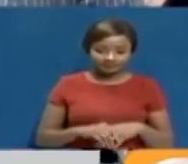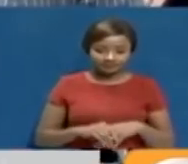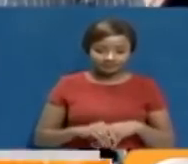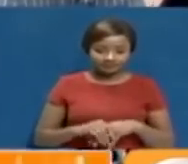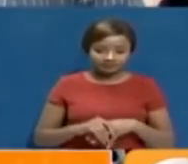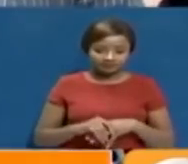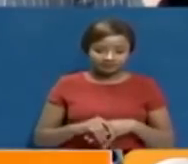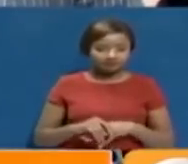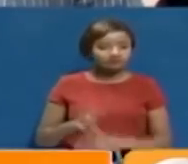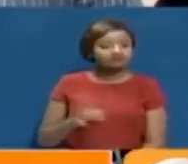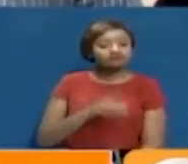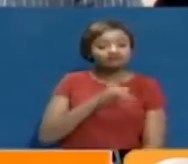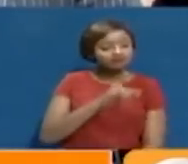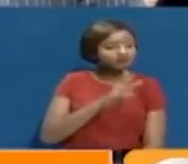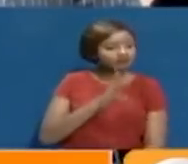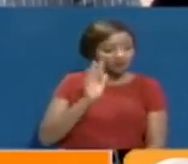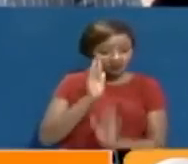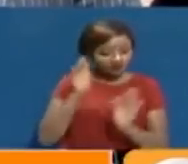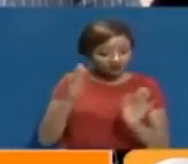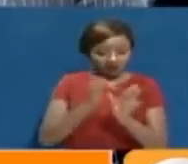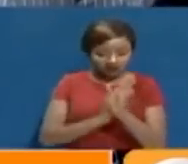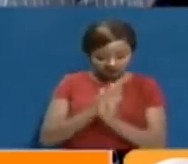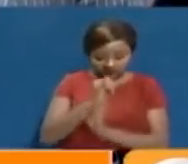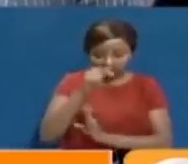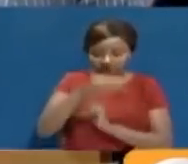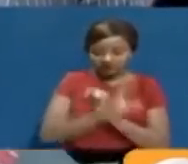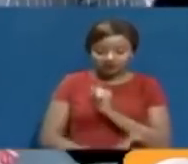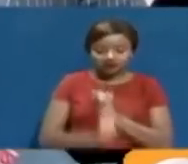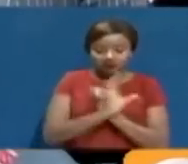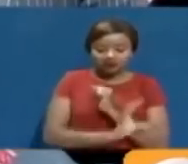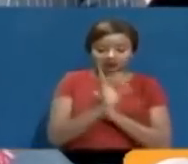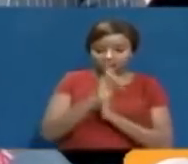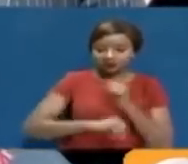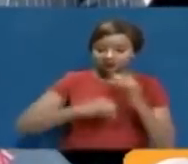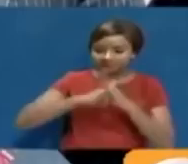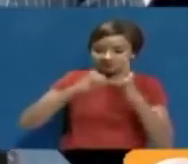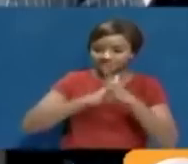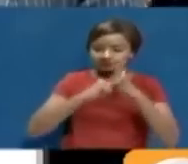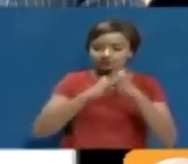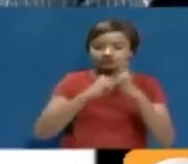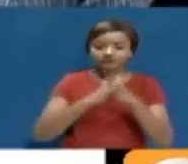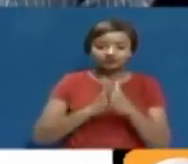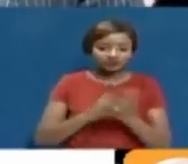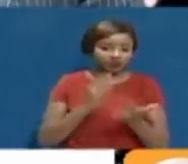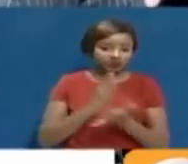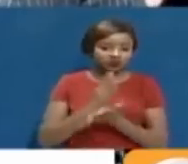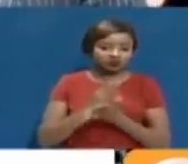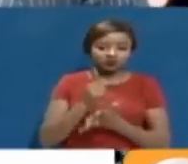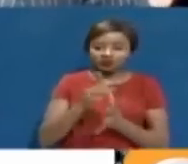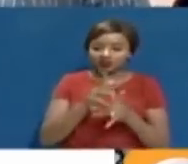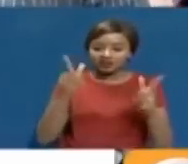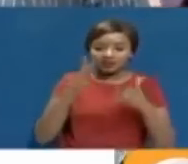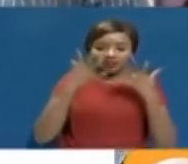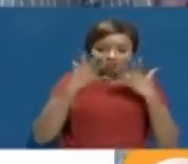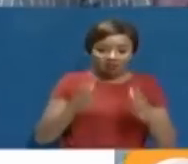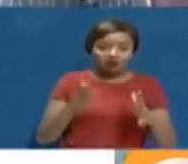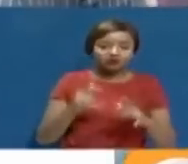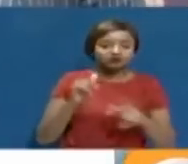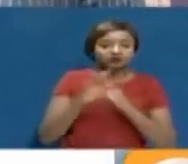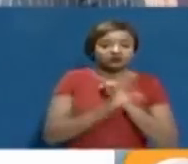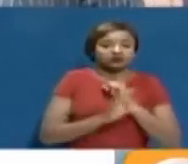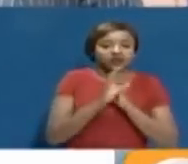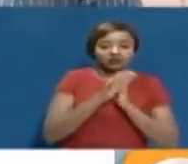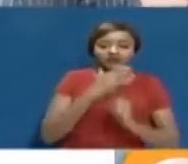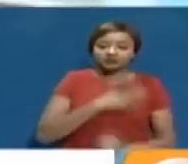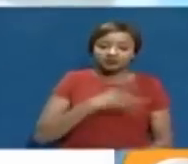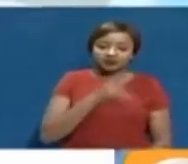spoke to the unity and the integrity of this nation. So for me, a big loss. For this nation, a big loss. May his